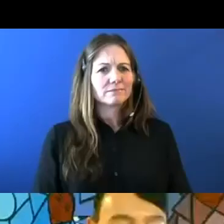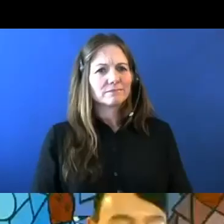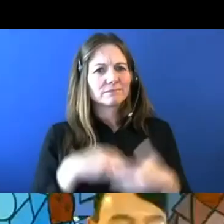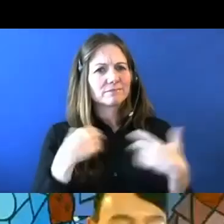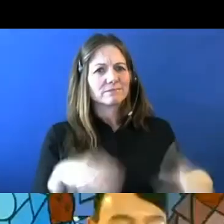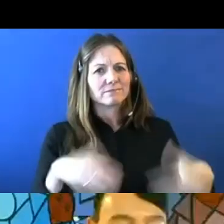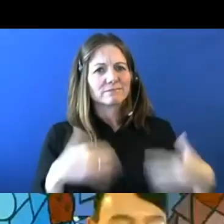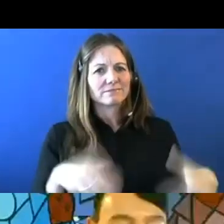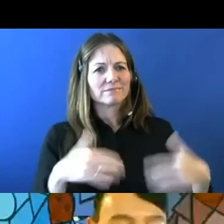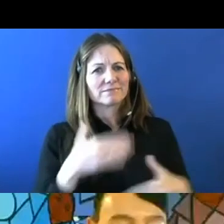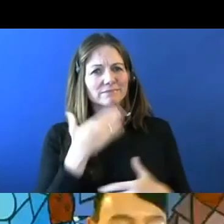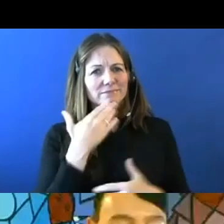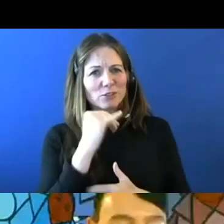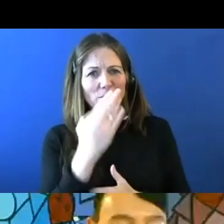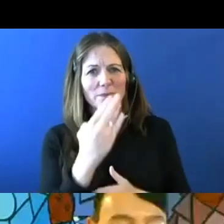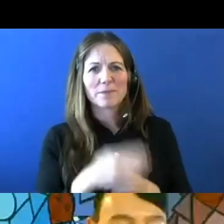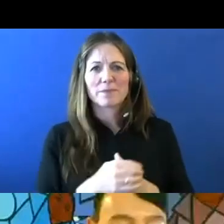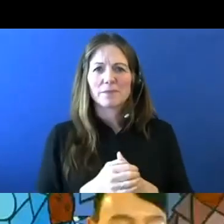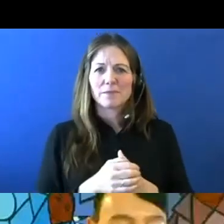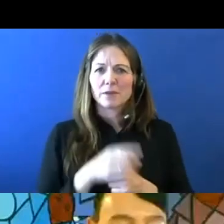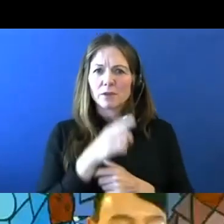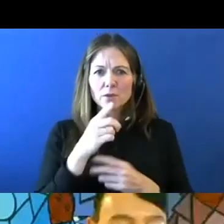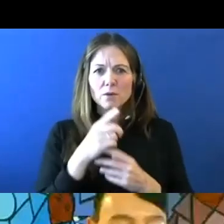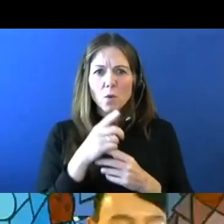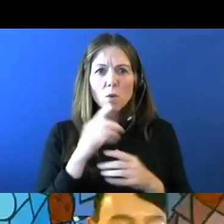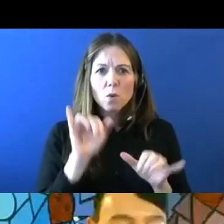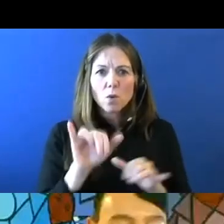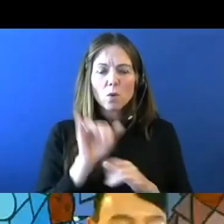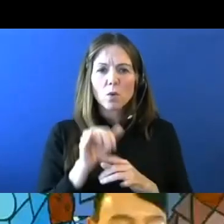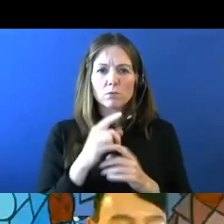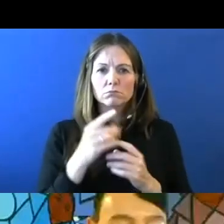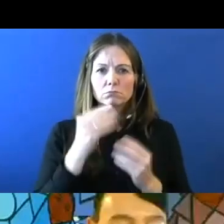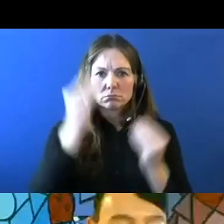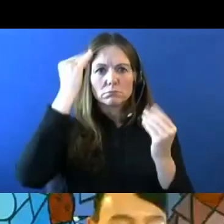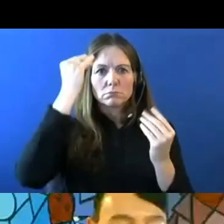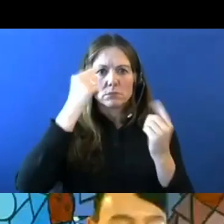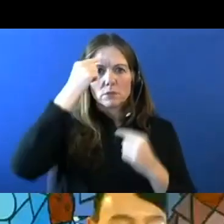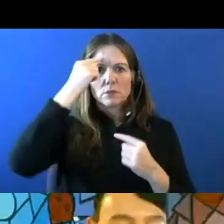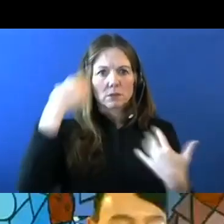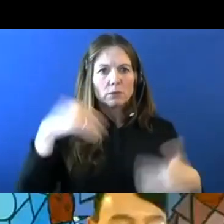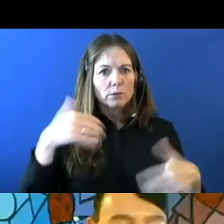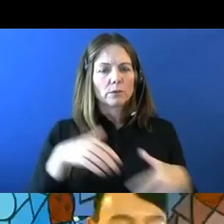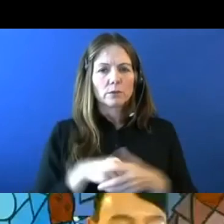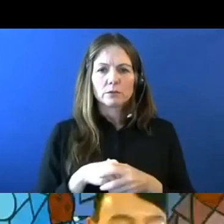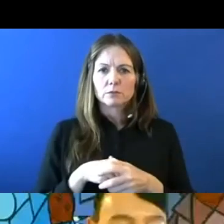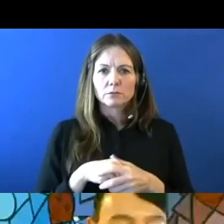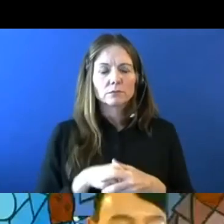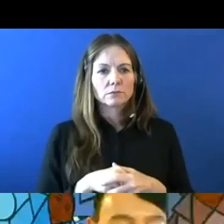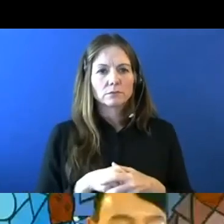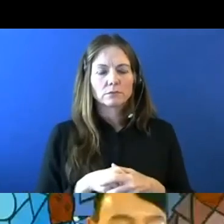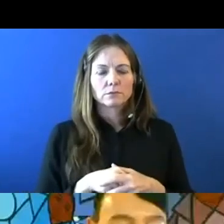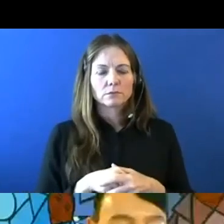good, you guys. Very, very thought-provoking, empowering. I feel like you